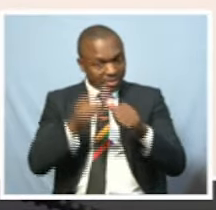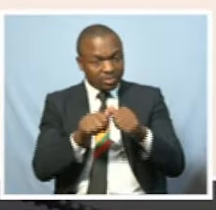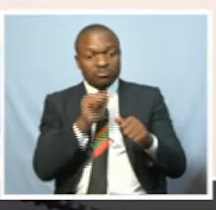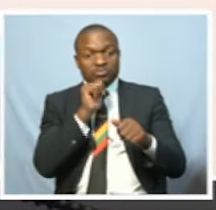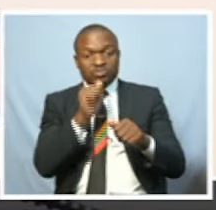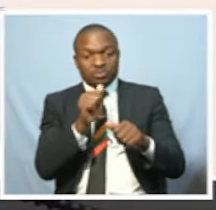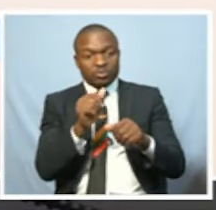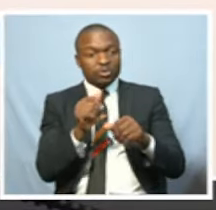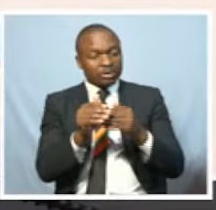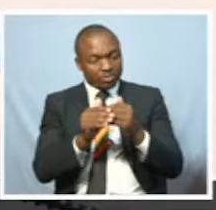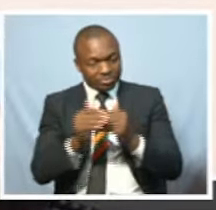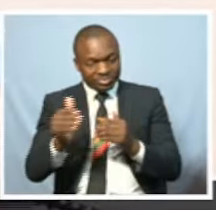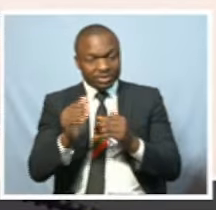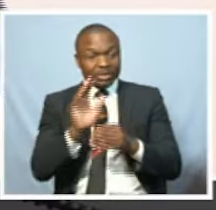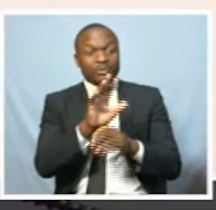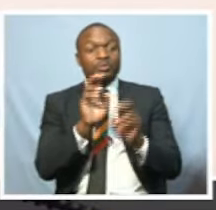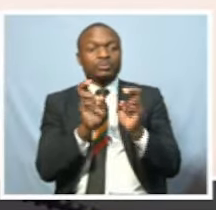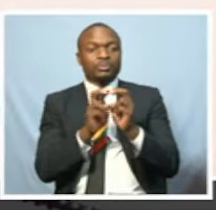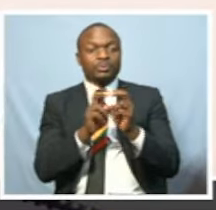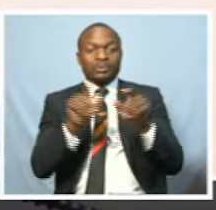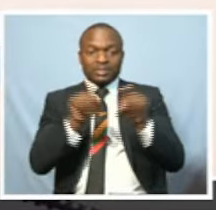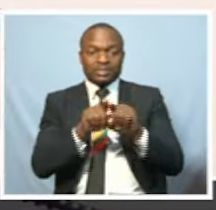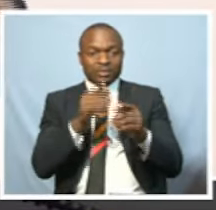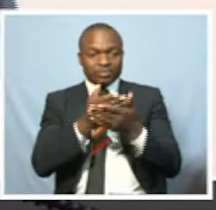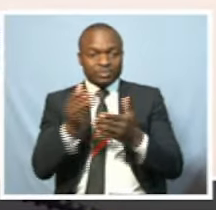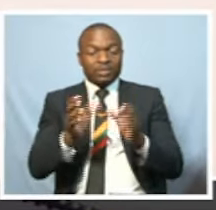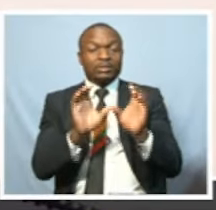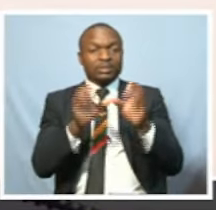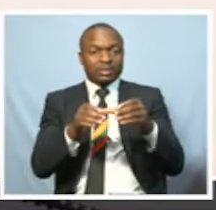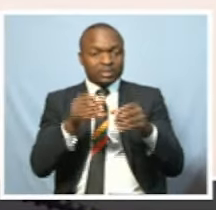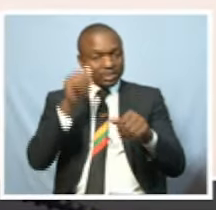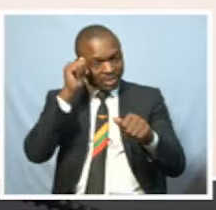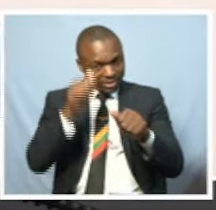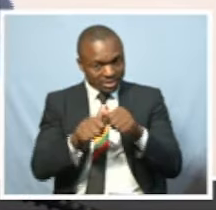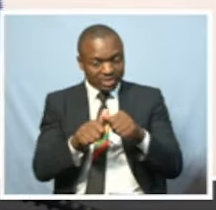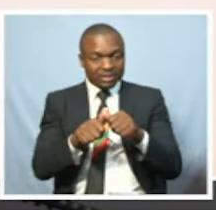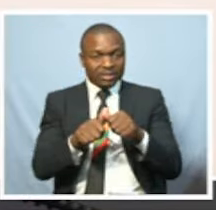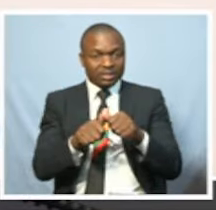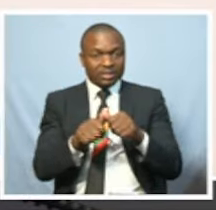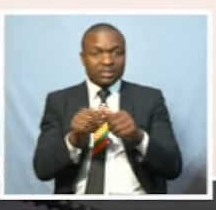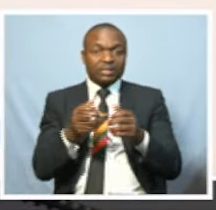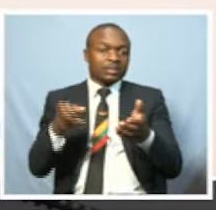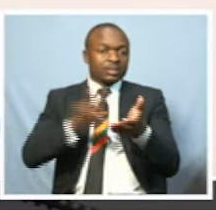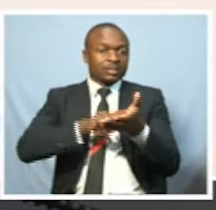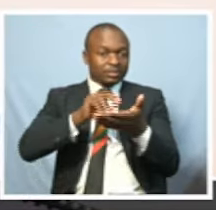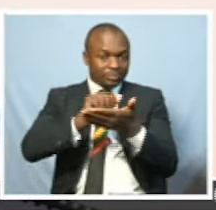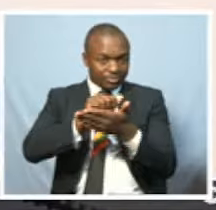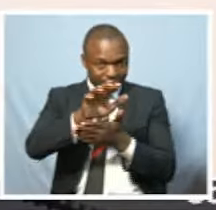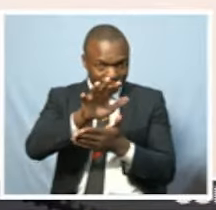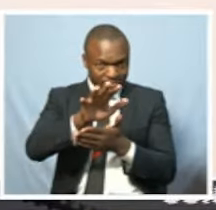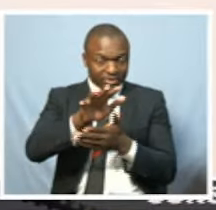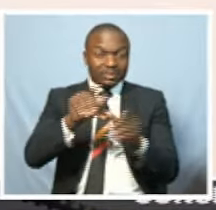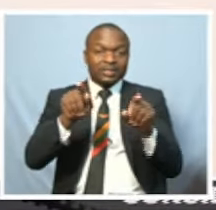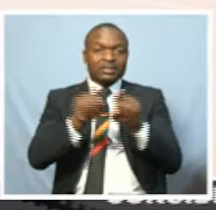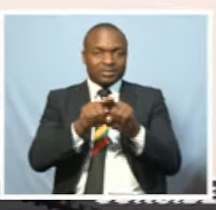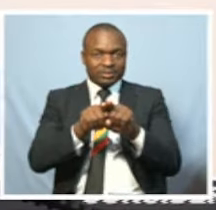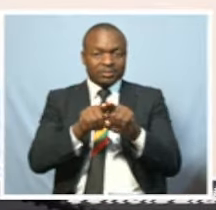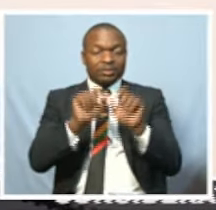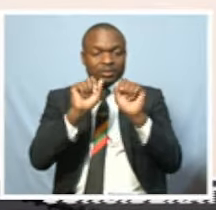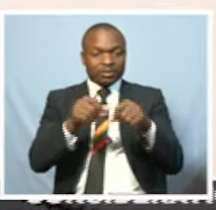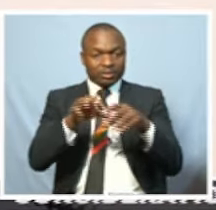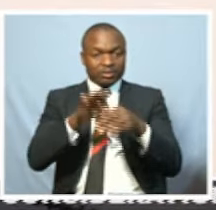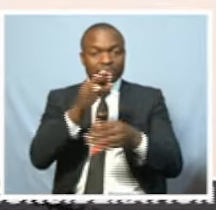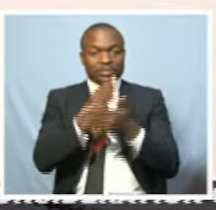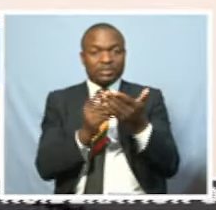to extend your contract, and the same procurement committee resolved also to re-advertise the same, so that we can find